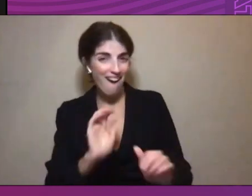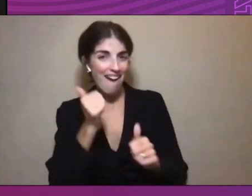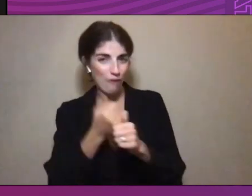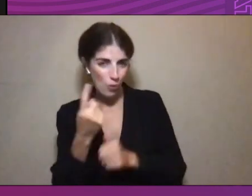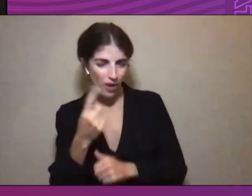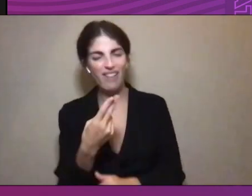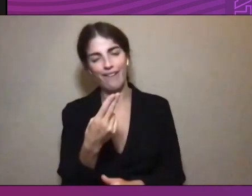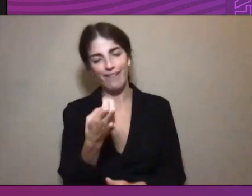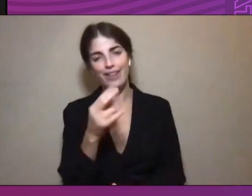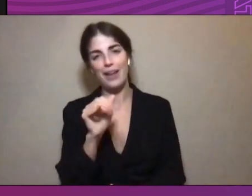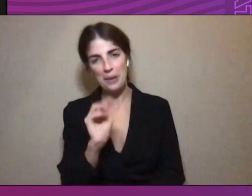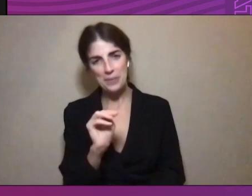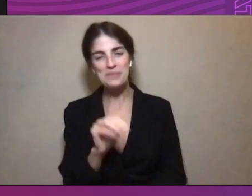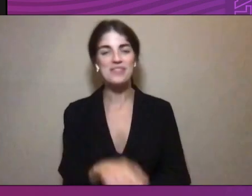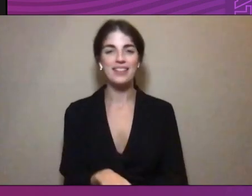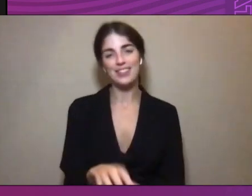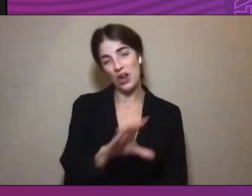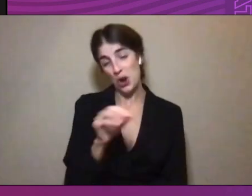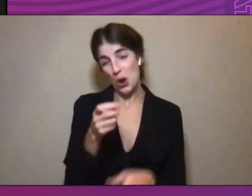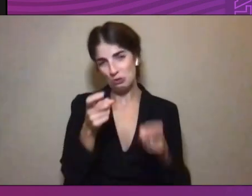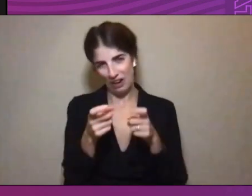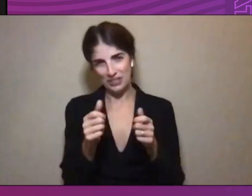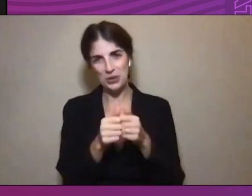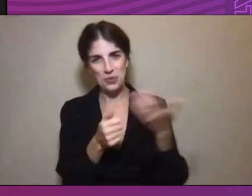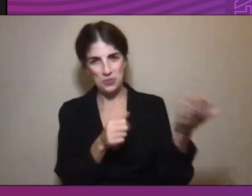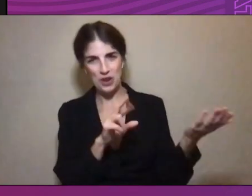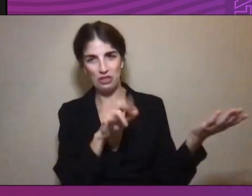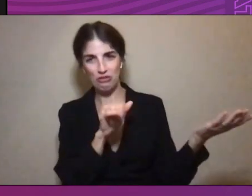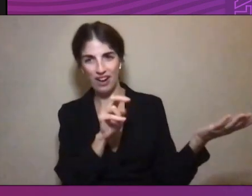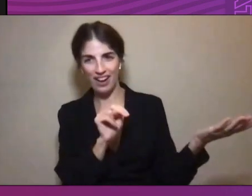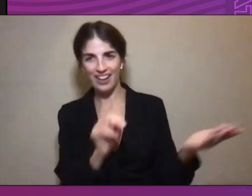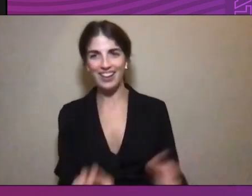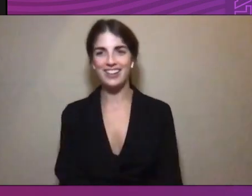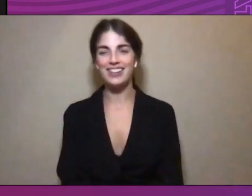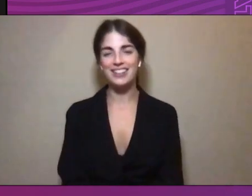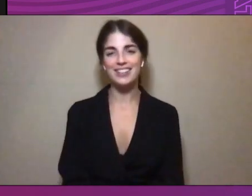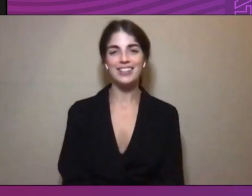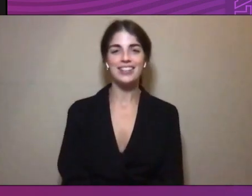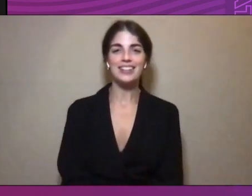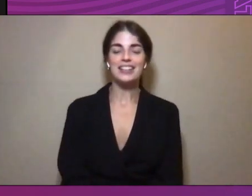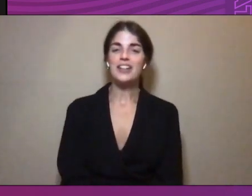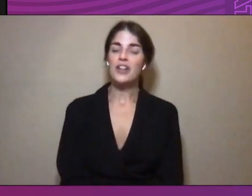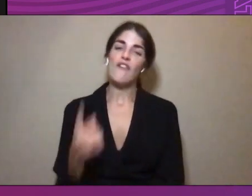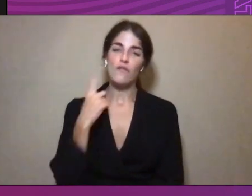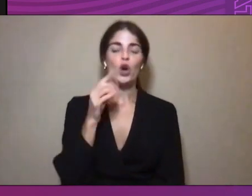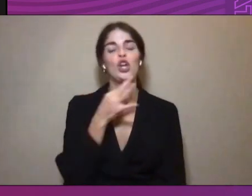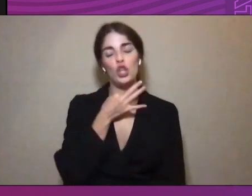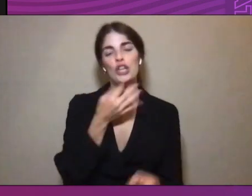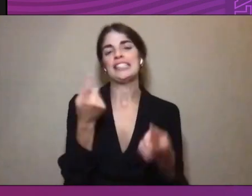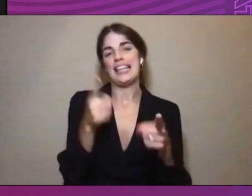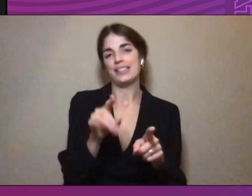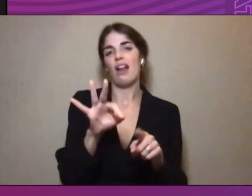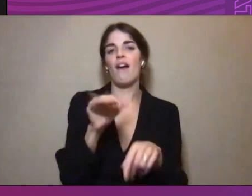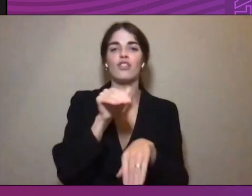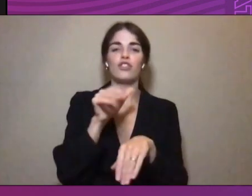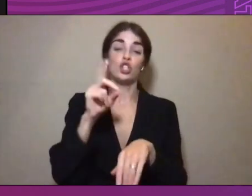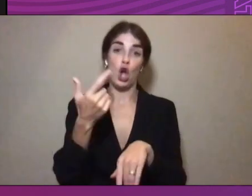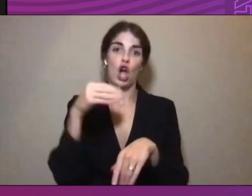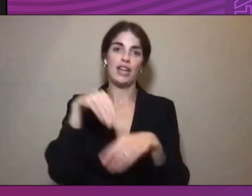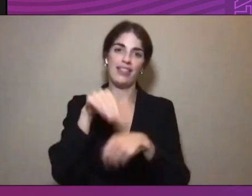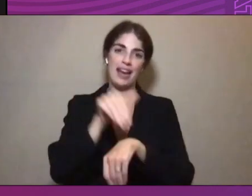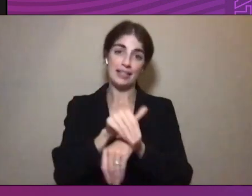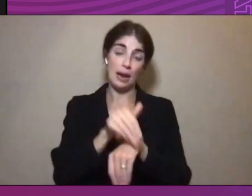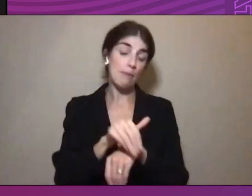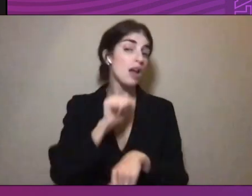his, co-directing alongside Ryan for Curious Incident of the Dog in the Nighttime. It is not my first nomination, but my first